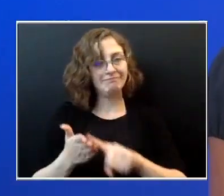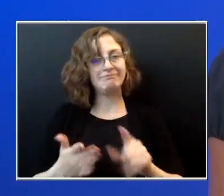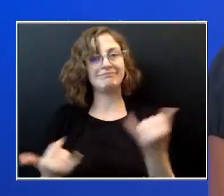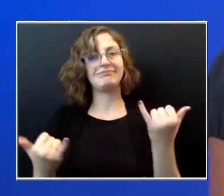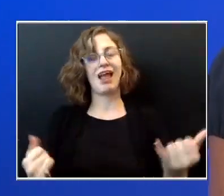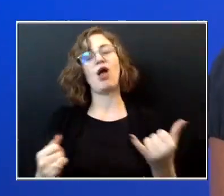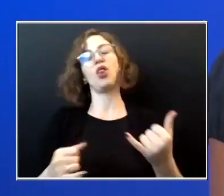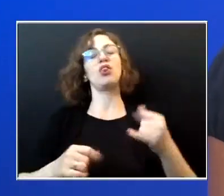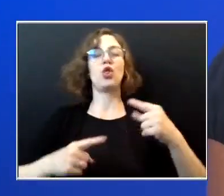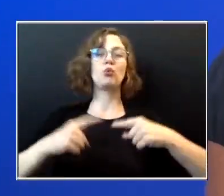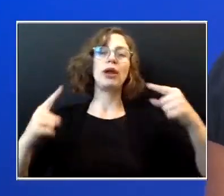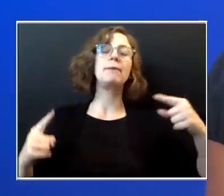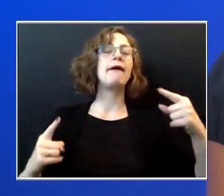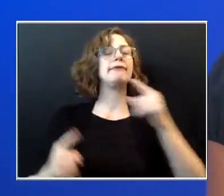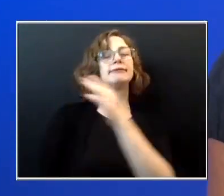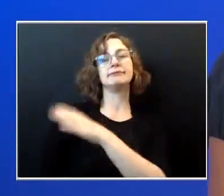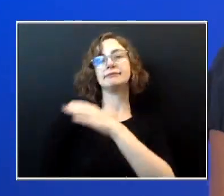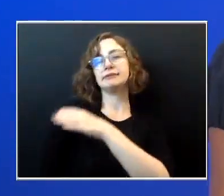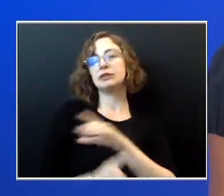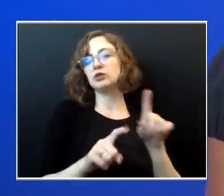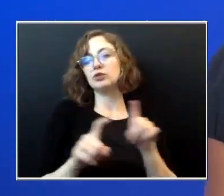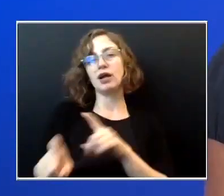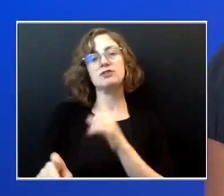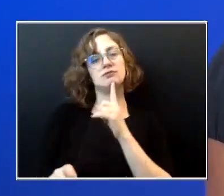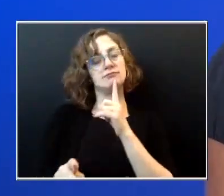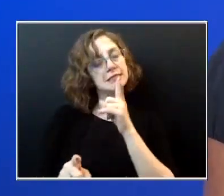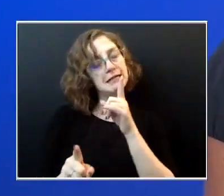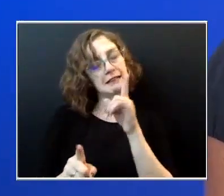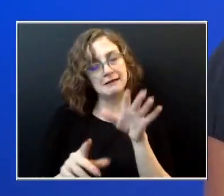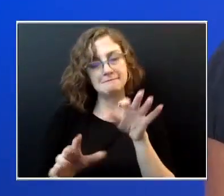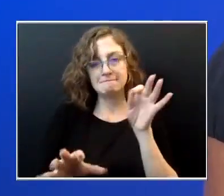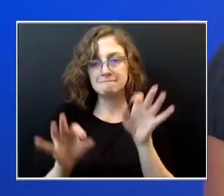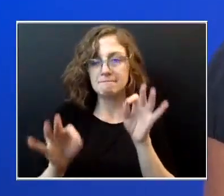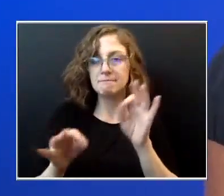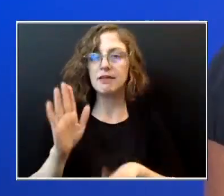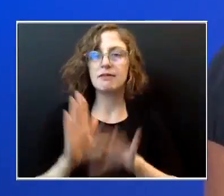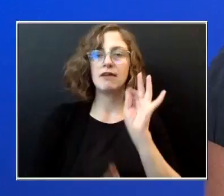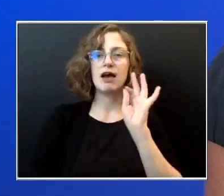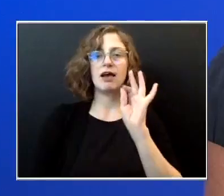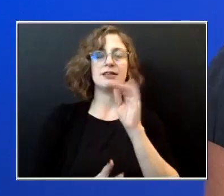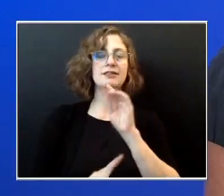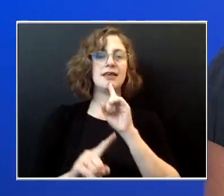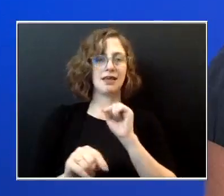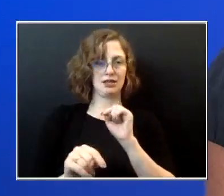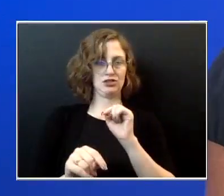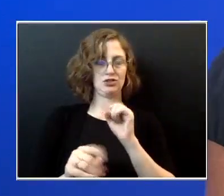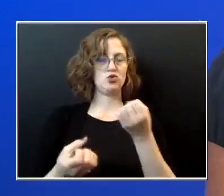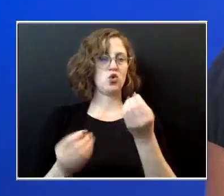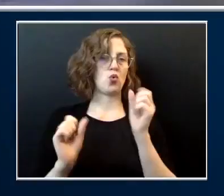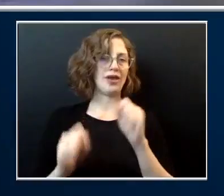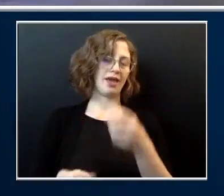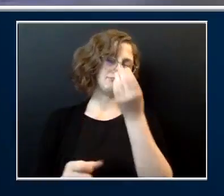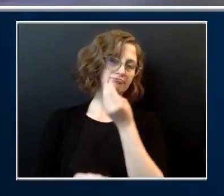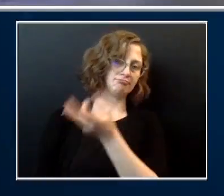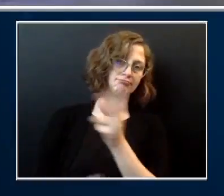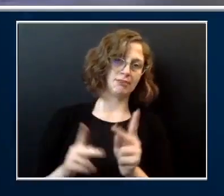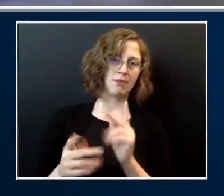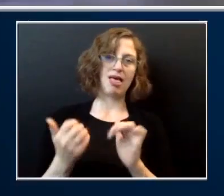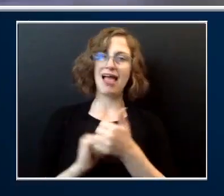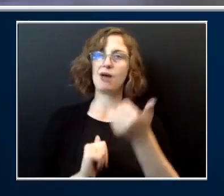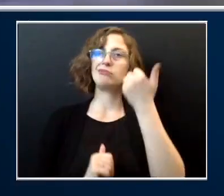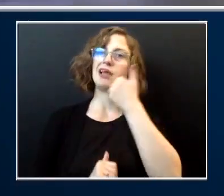to really get at those answers so that we can tell people, here's how you can do this in your everyday life. Yeah, that is